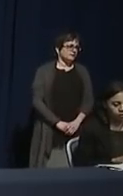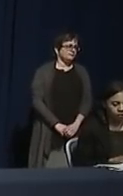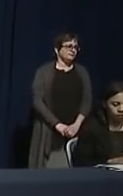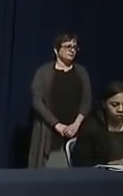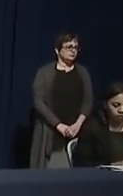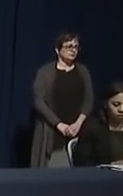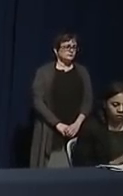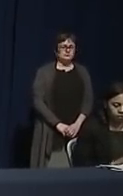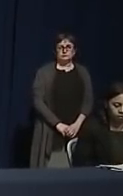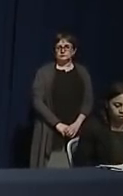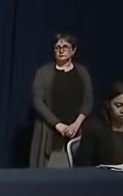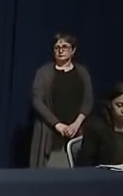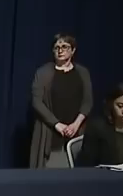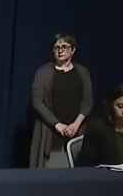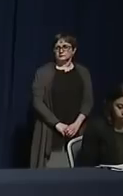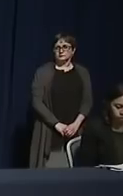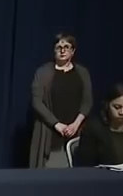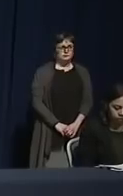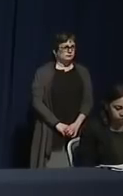Again, sorry to be a few minutes late.